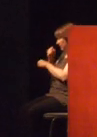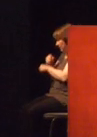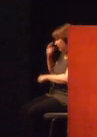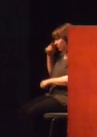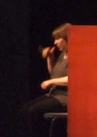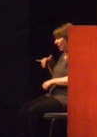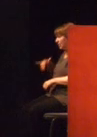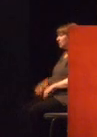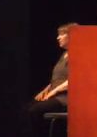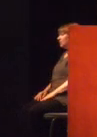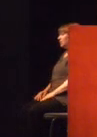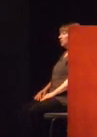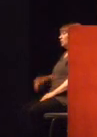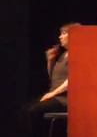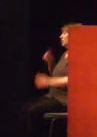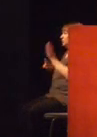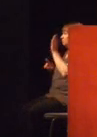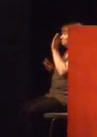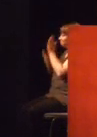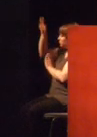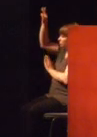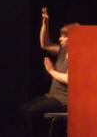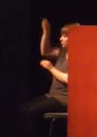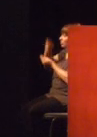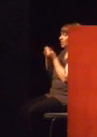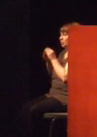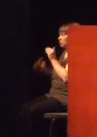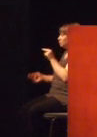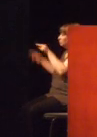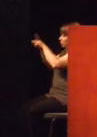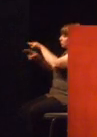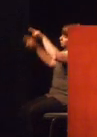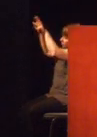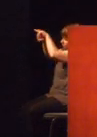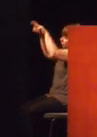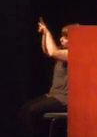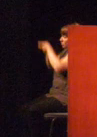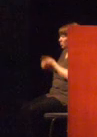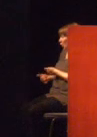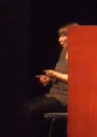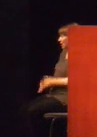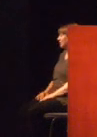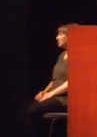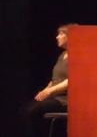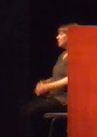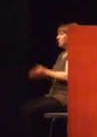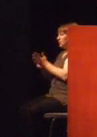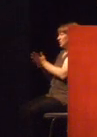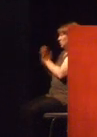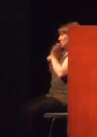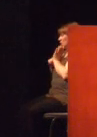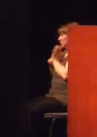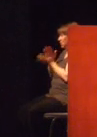suicide, the numbers are skyrocketing. So it really requires colleges be